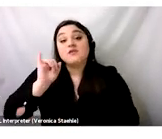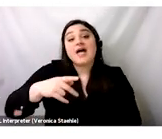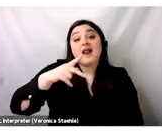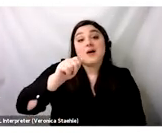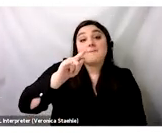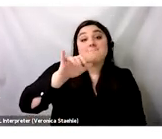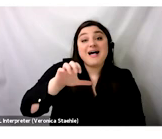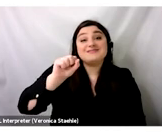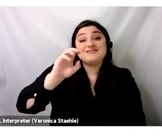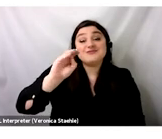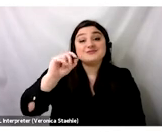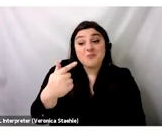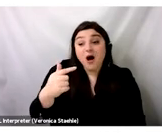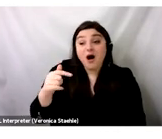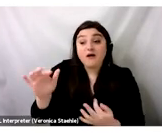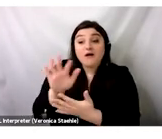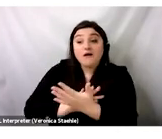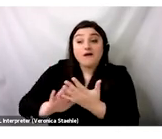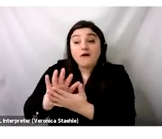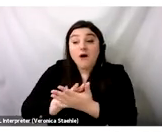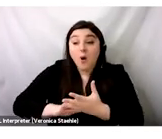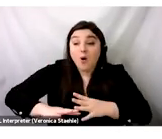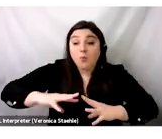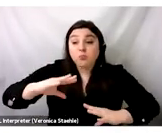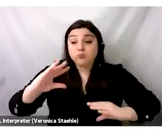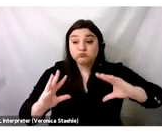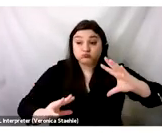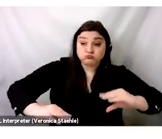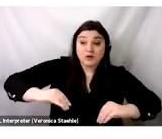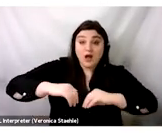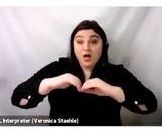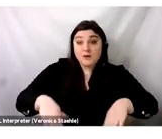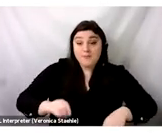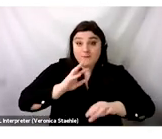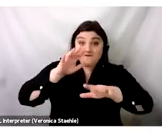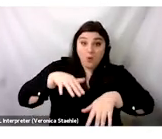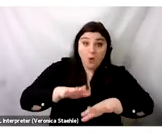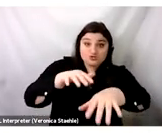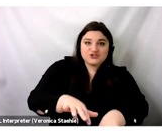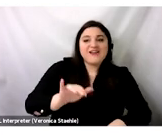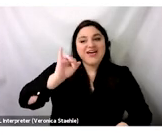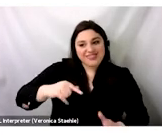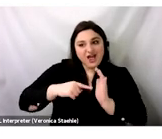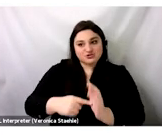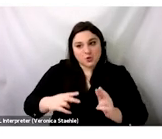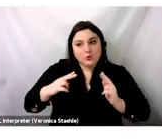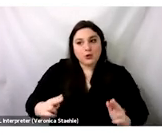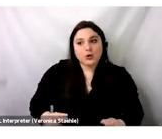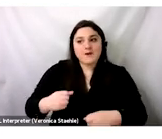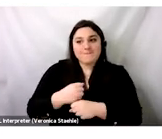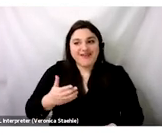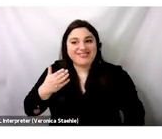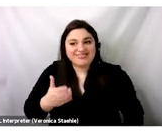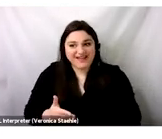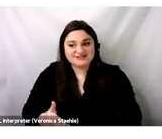of microplastics coating the floor of the ocean as an anthropogenic footprint, I mean that